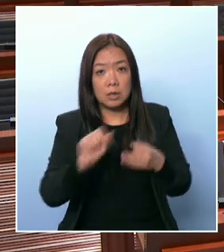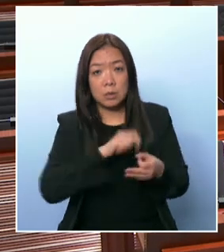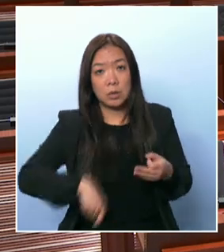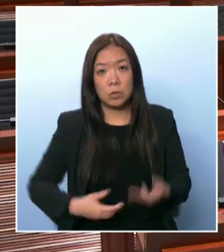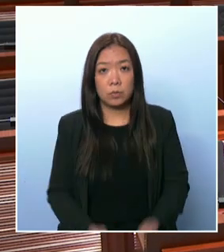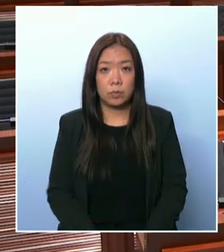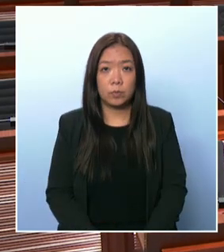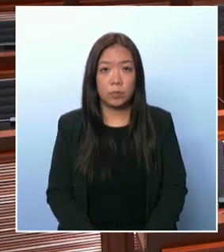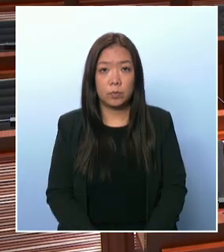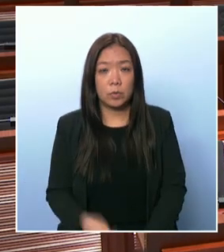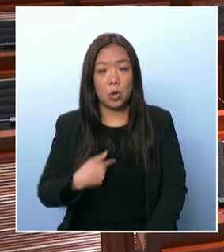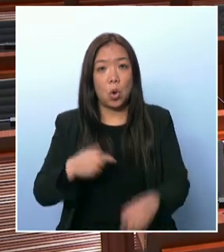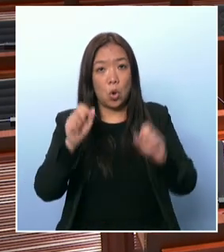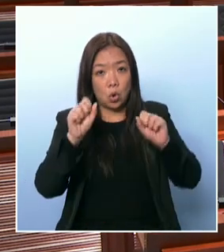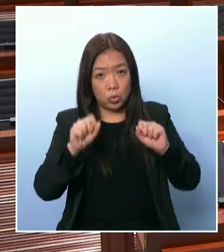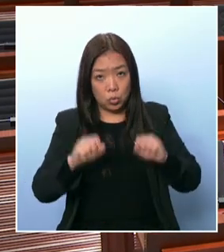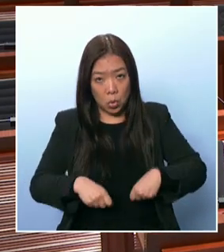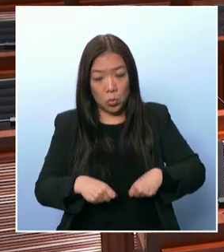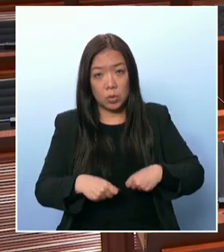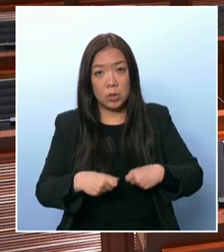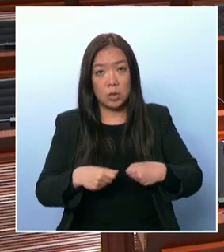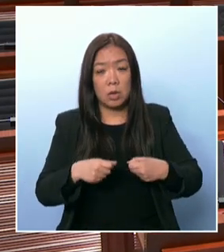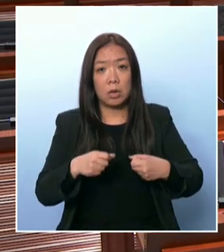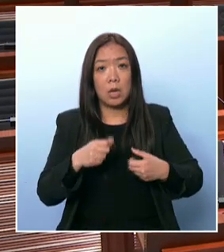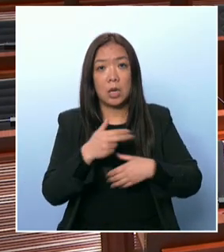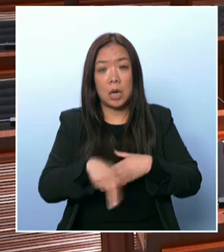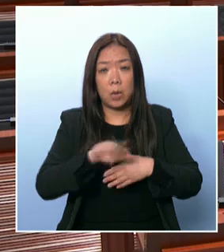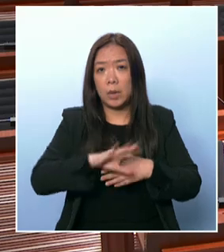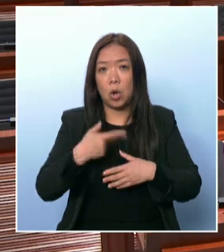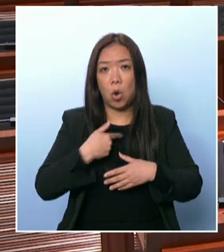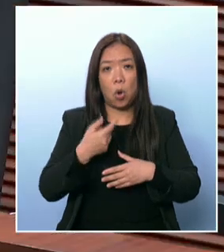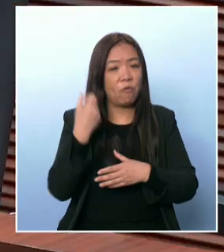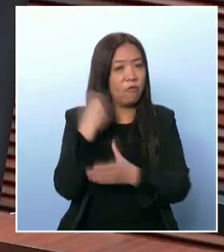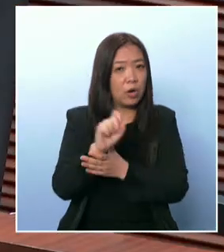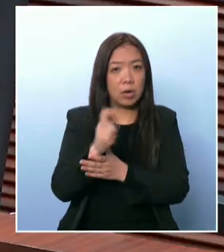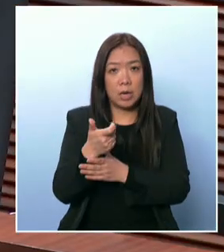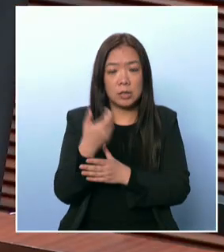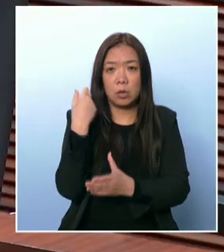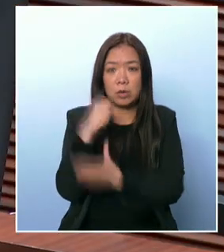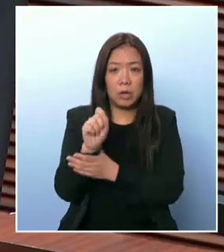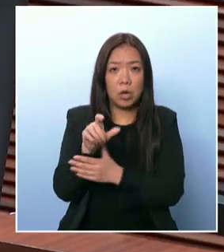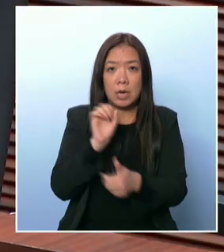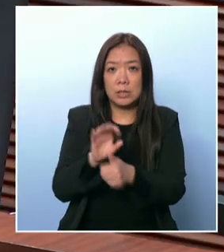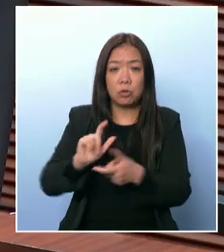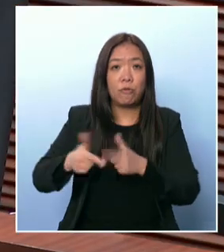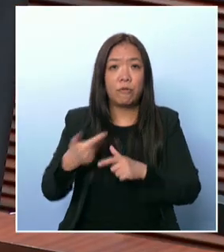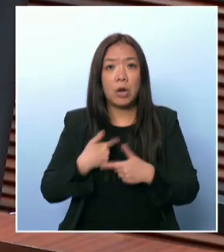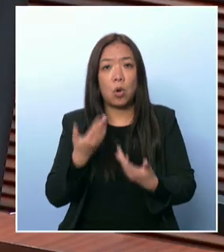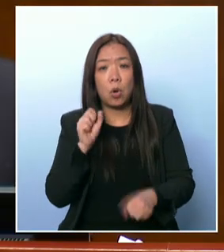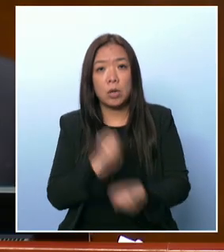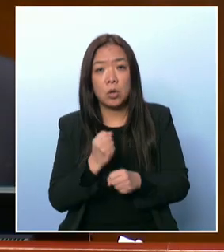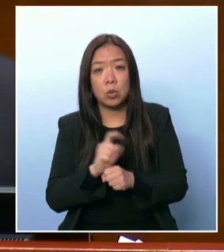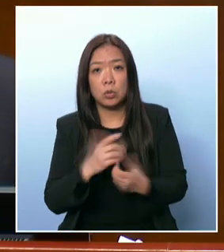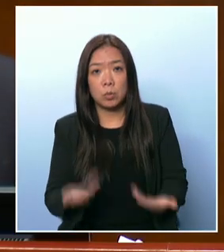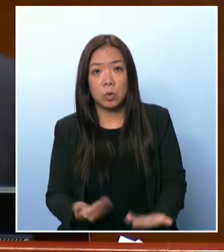that the government submits this proposal for the scrutiny of the PWSC? I agree with the